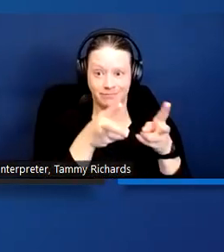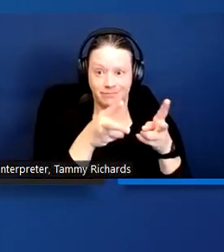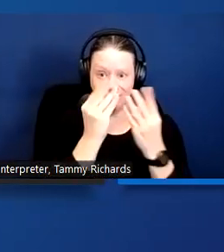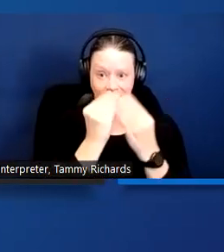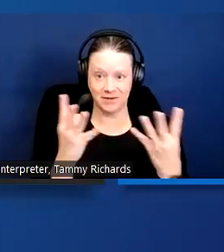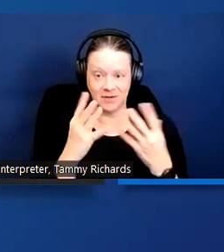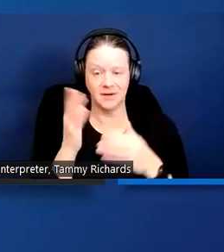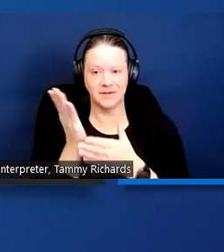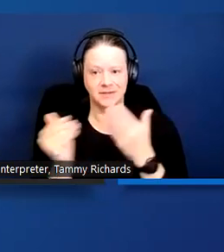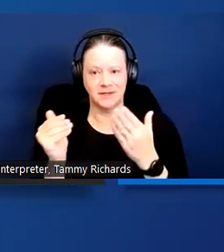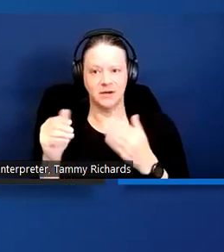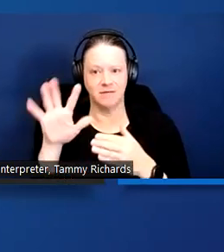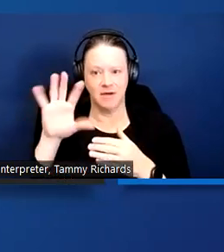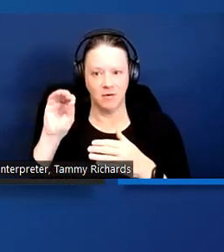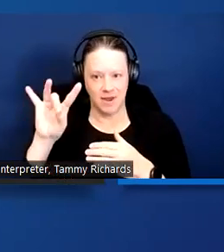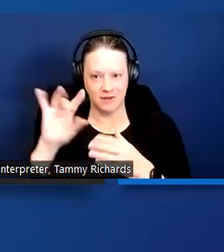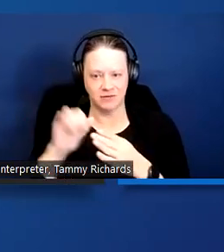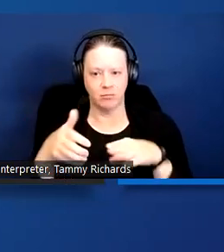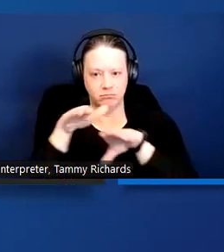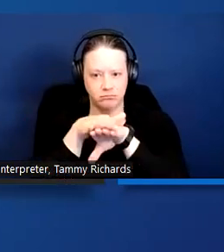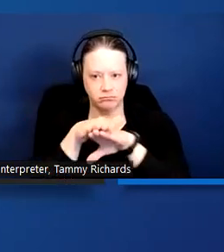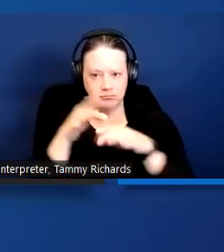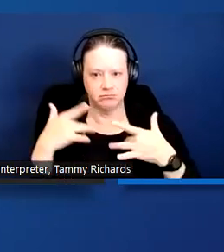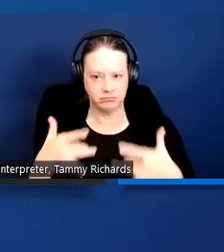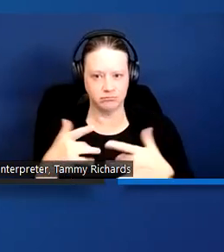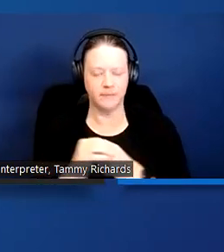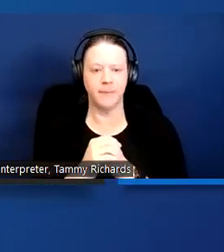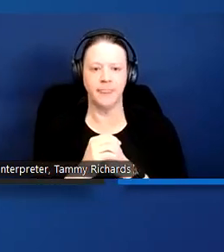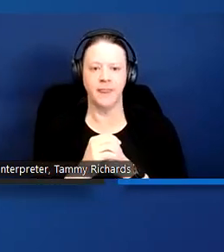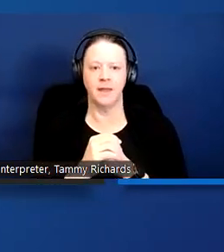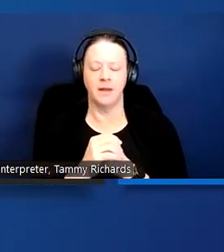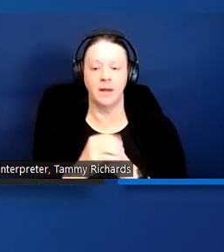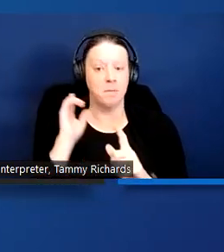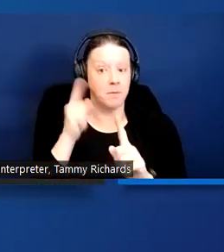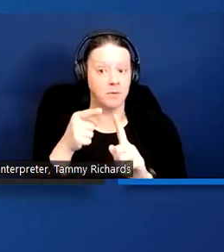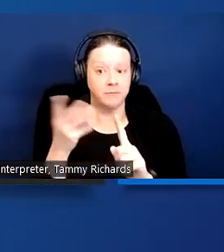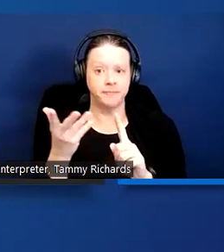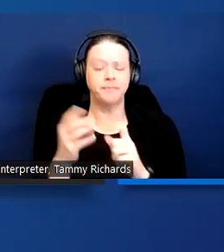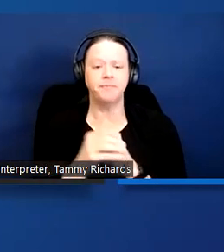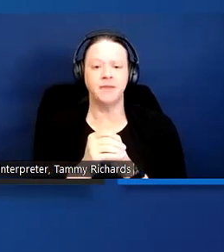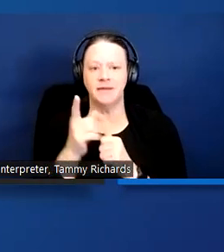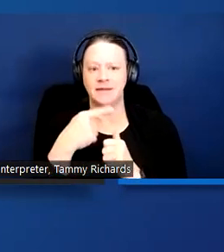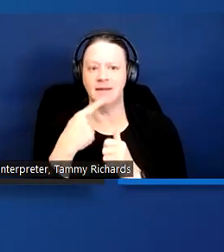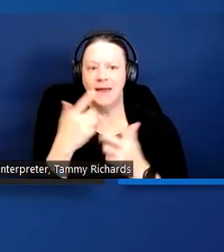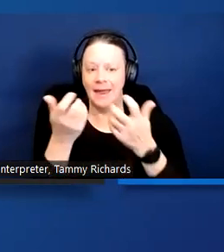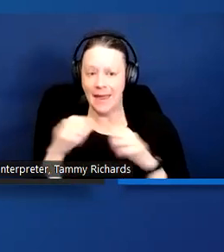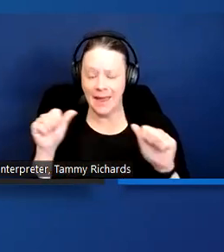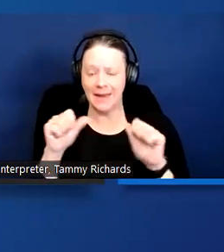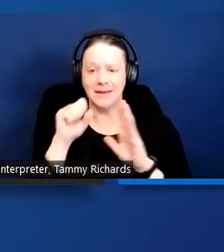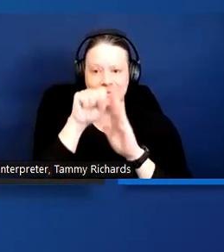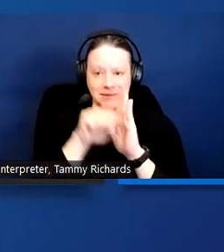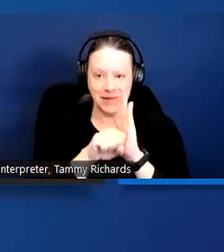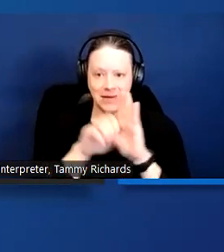overlap between the two. But they effectively say any state